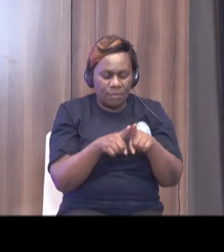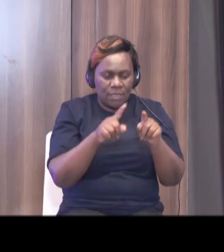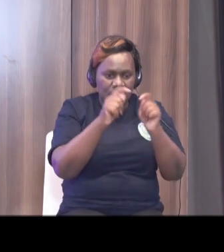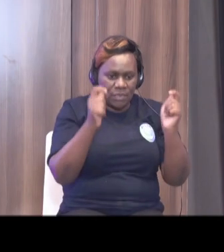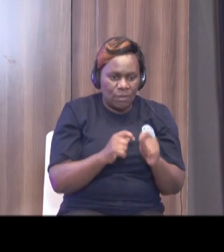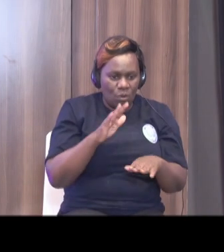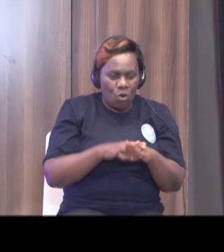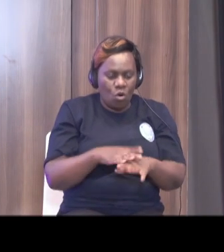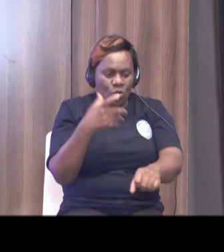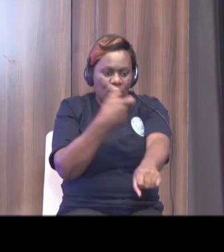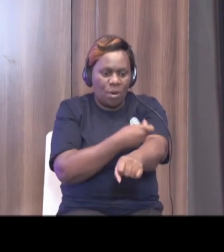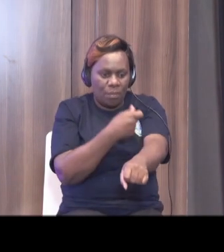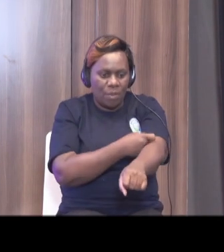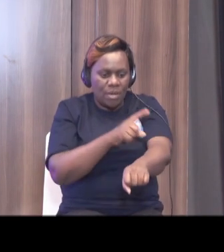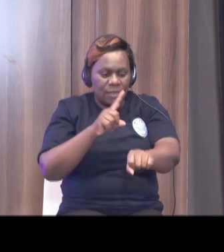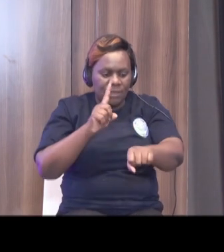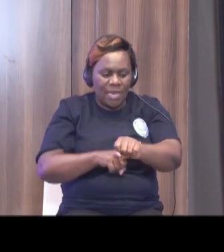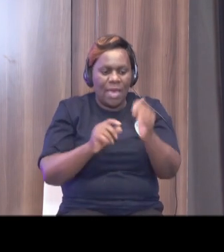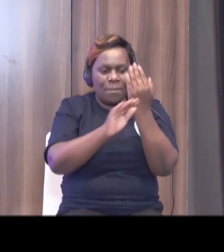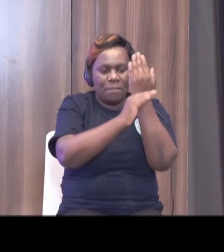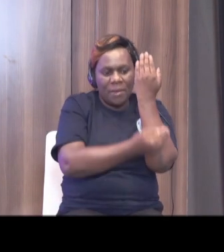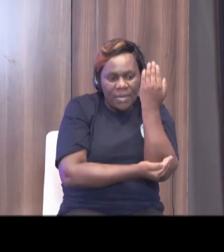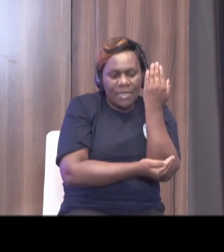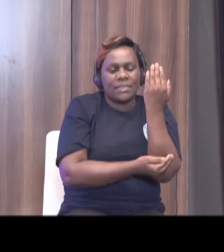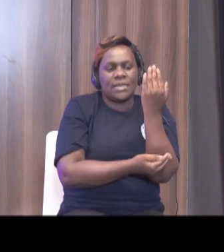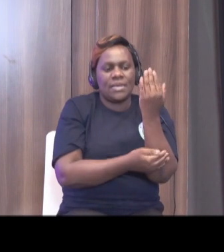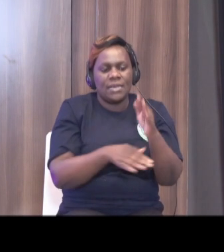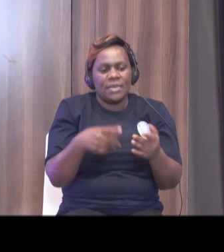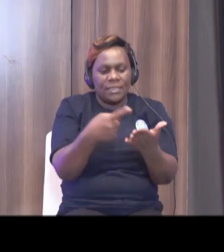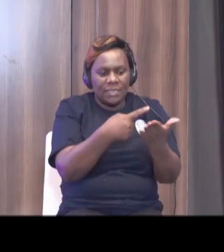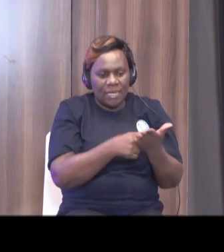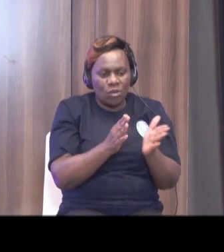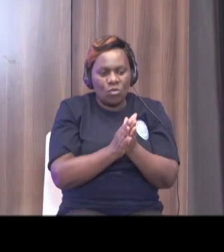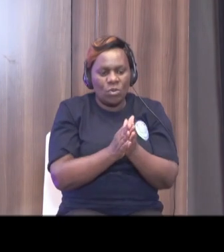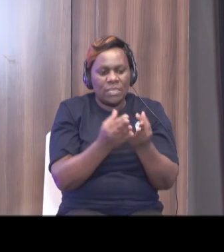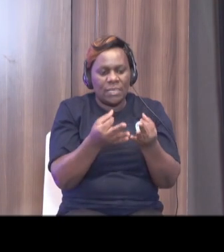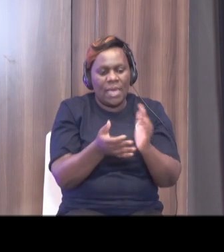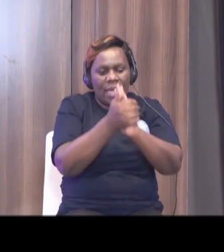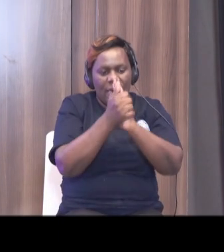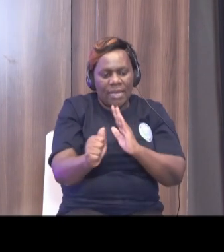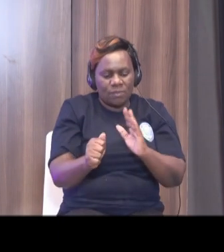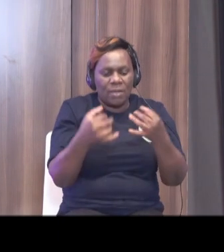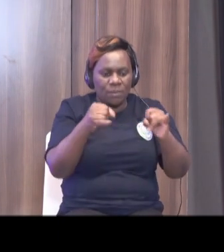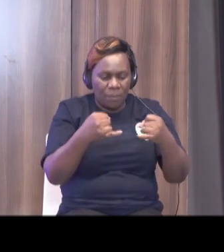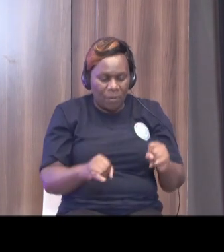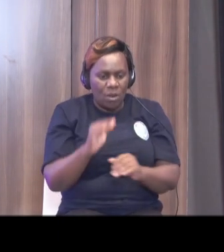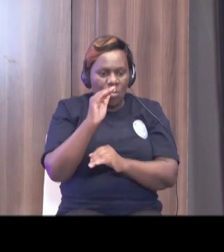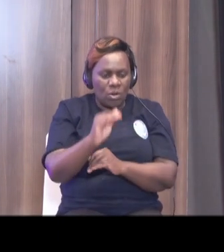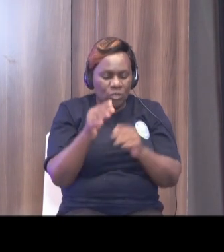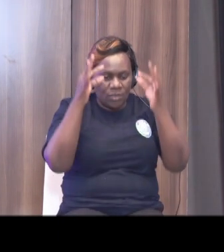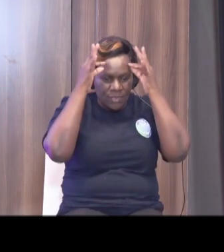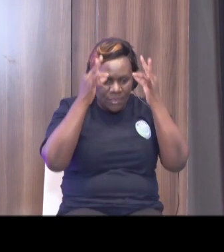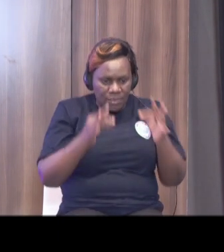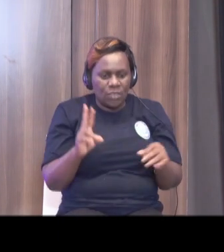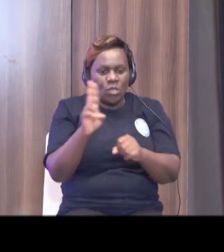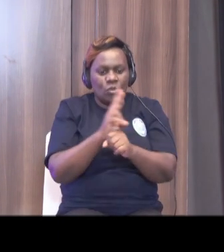regarding RSV vaccination during pregnancy, discussion with field experts on implementation, the frequent asked questions of the physicians,